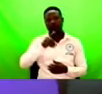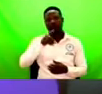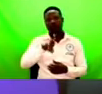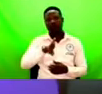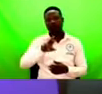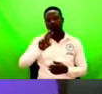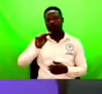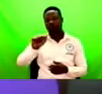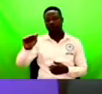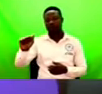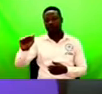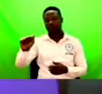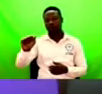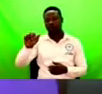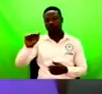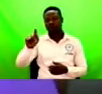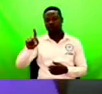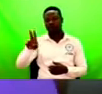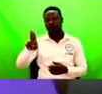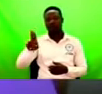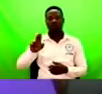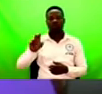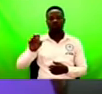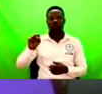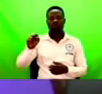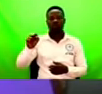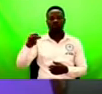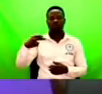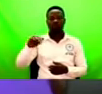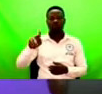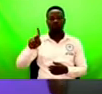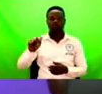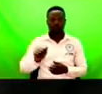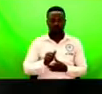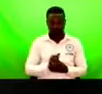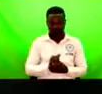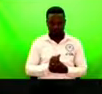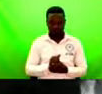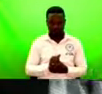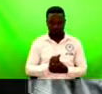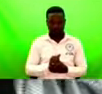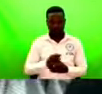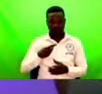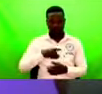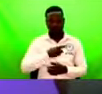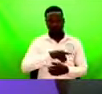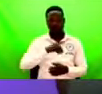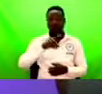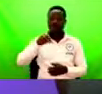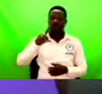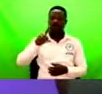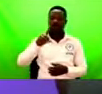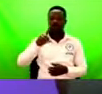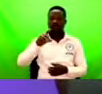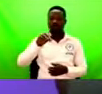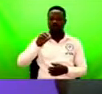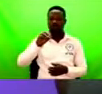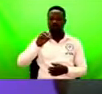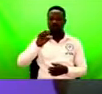Akushika Sepenu, and Deaconess Sophia Kudaji. Pent Media Center.